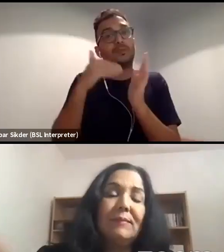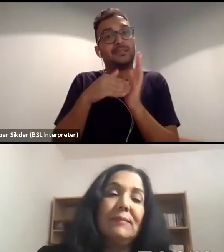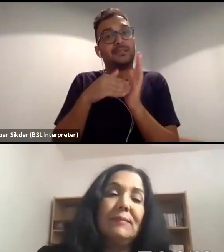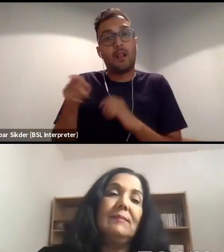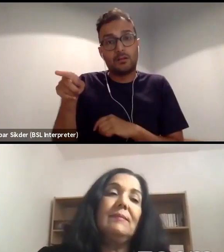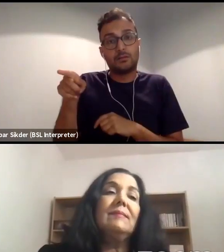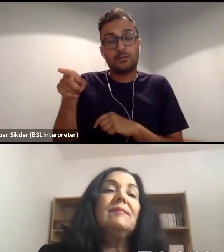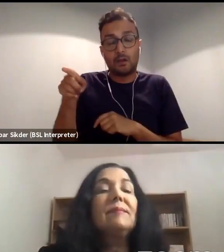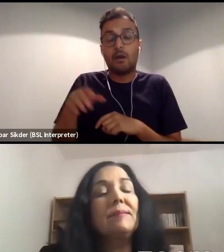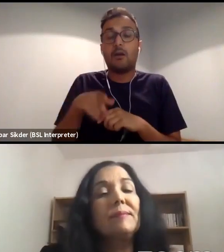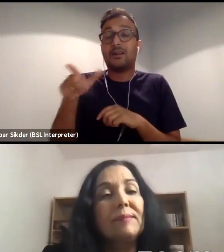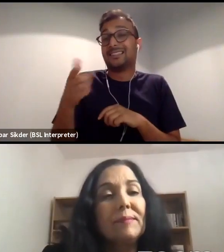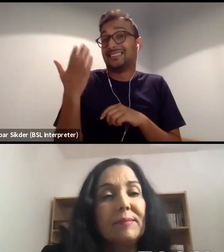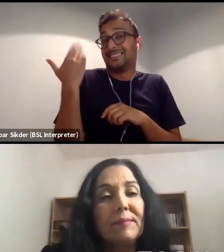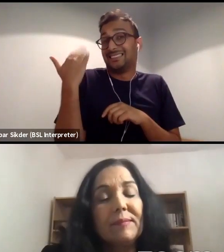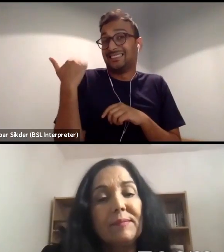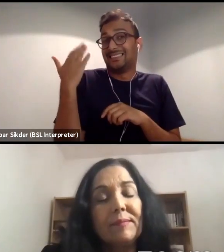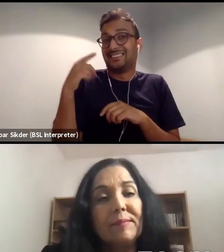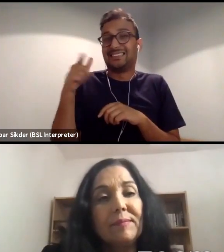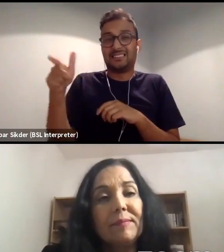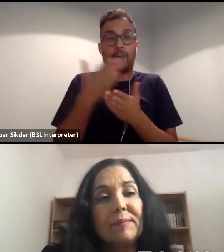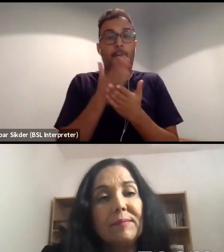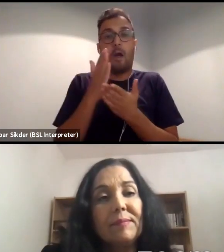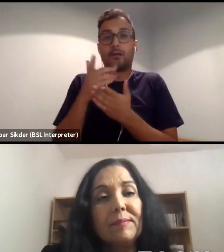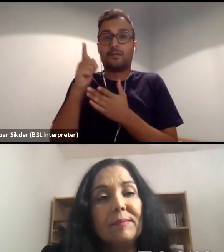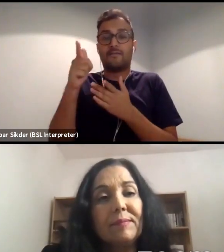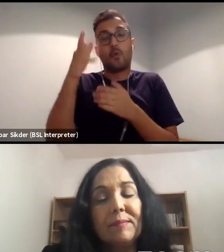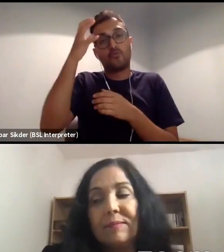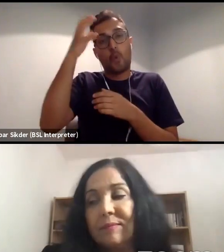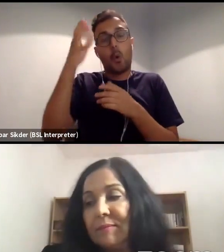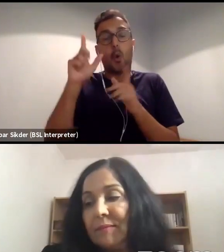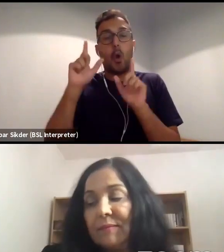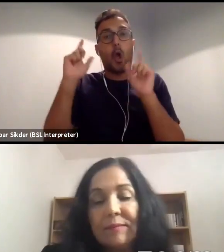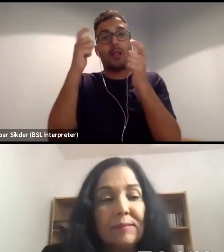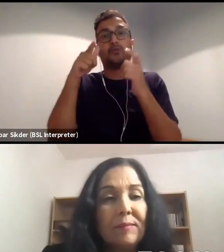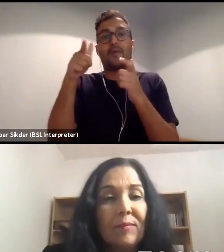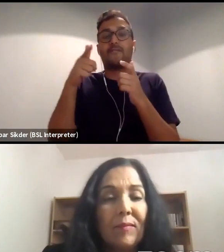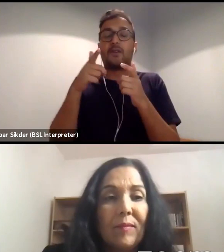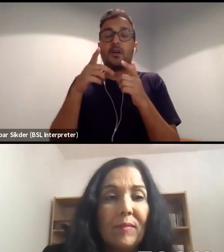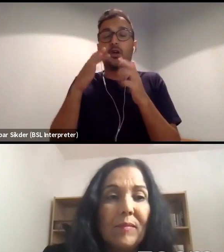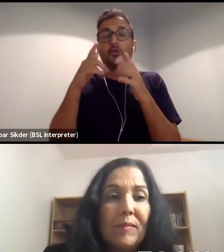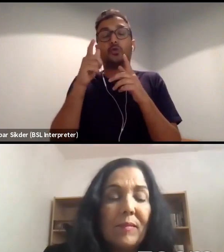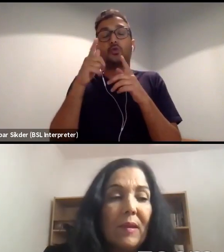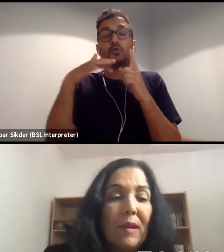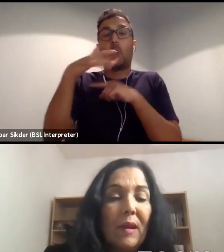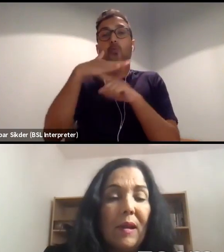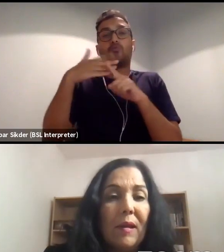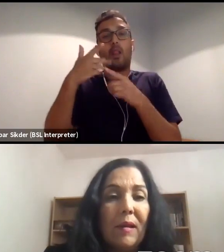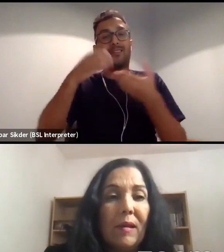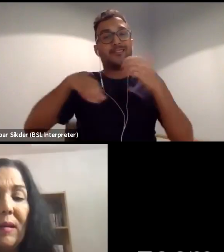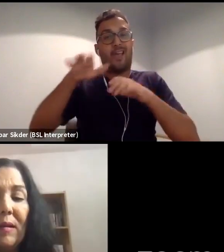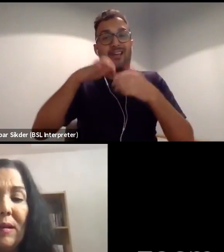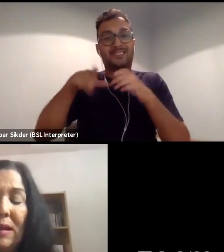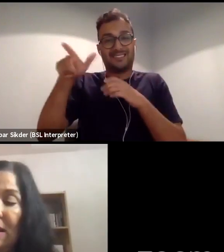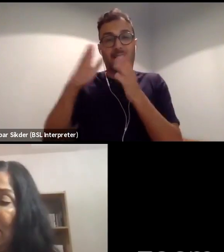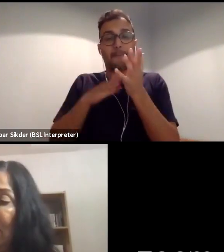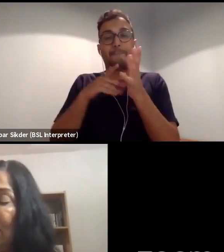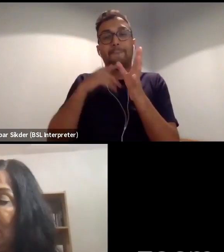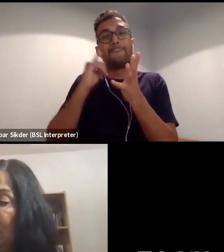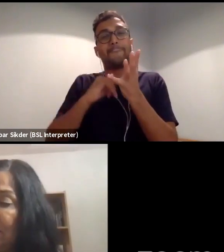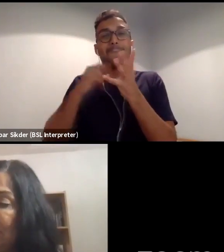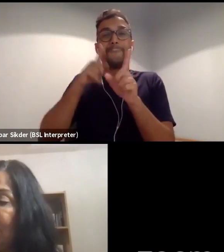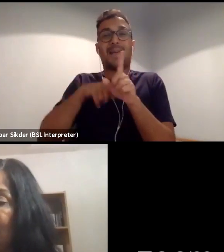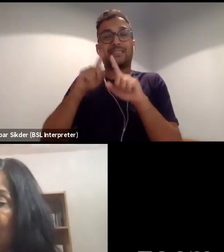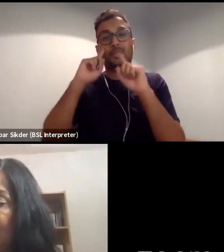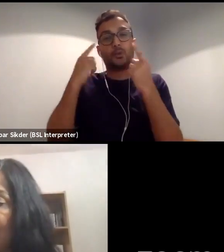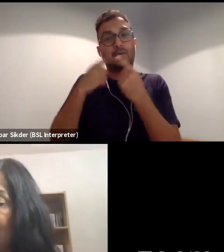Chancellor of the College of Humanities and Social Sciences at Massey University and was granted the title of Distinguished Professor in